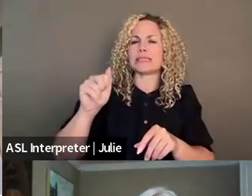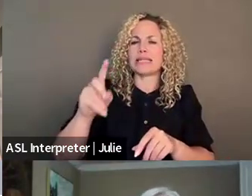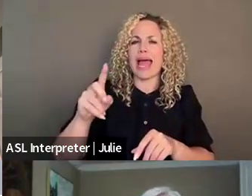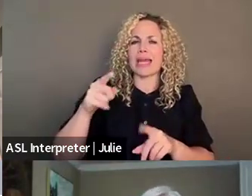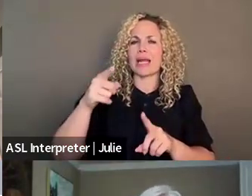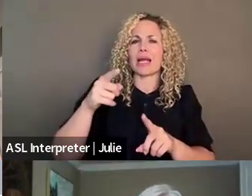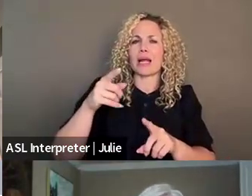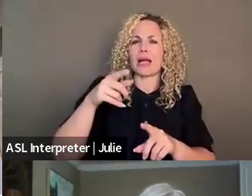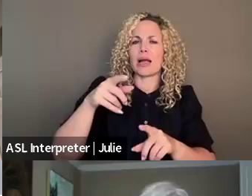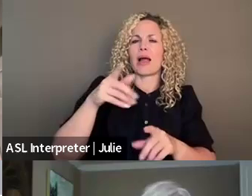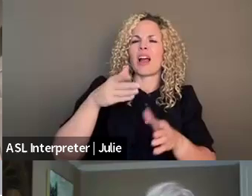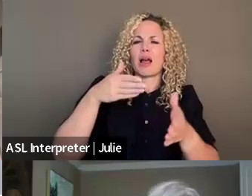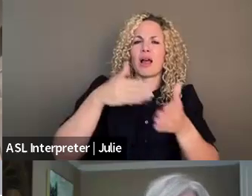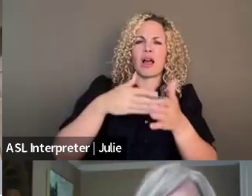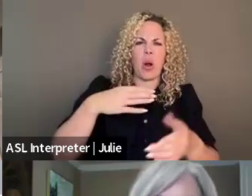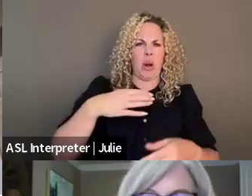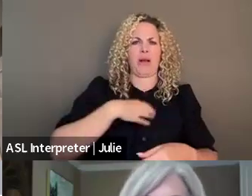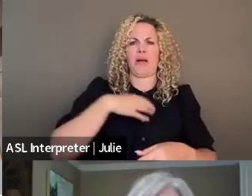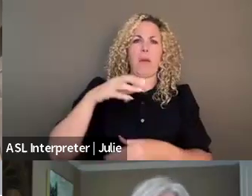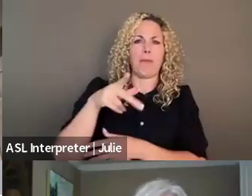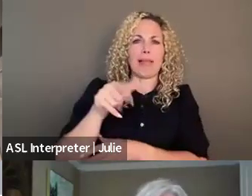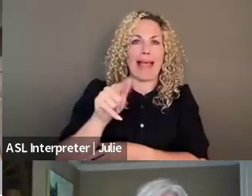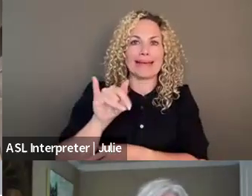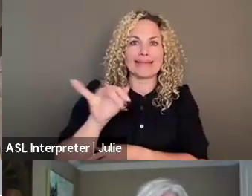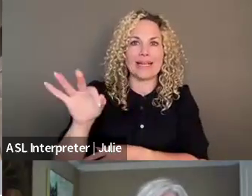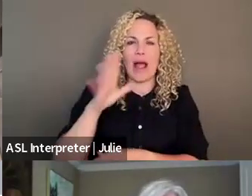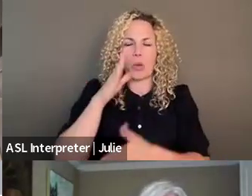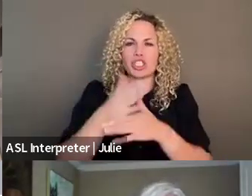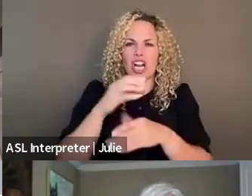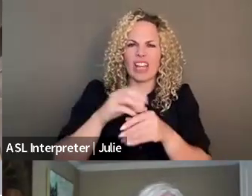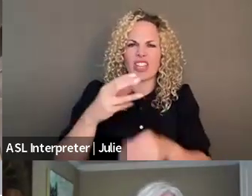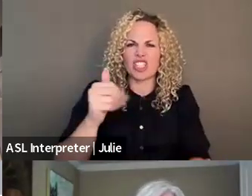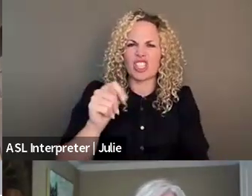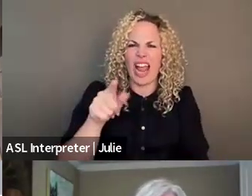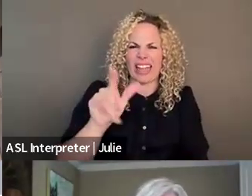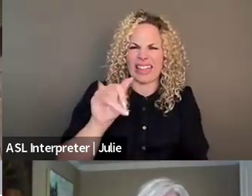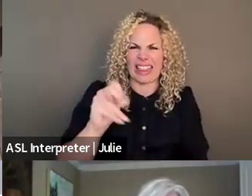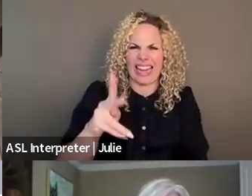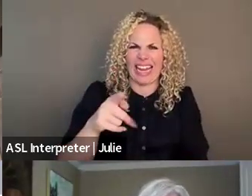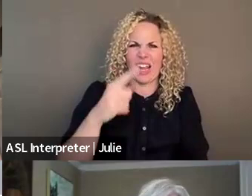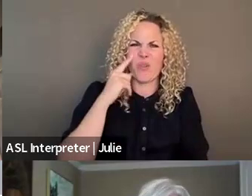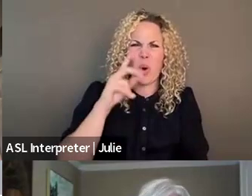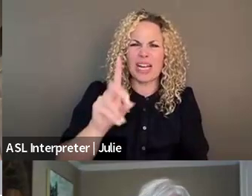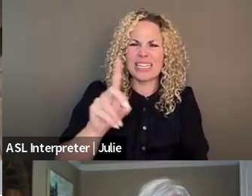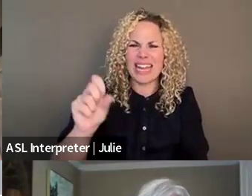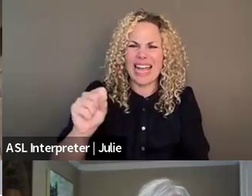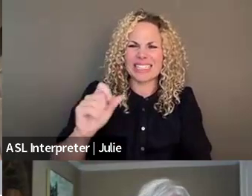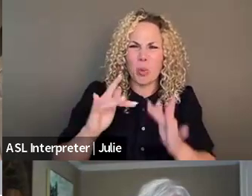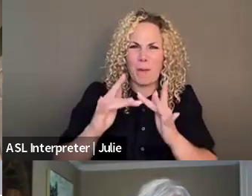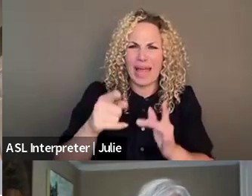plaintiffs from the and I will share in the chat a link to the DDS's